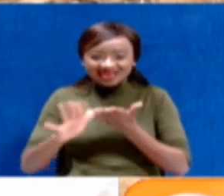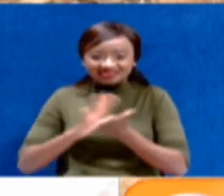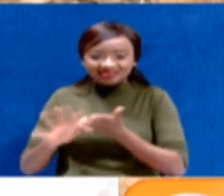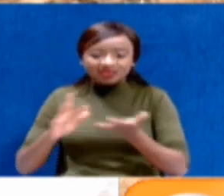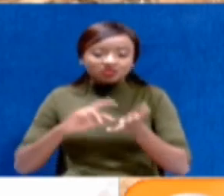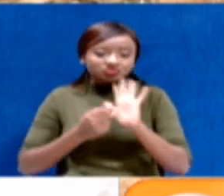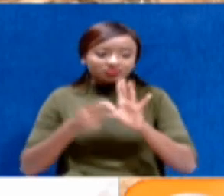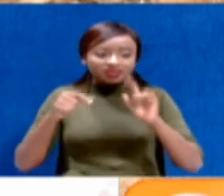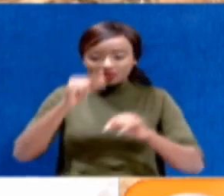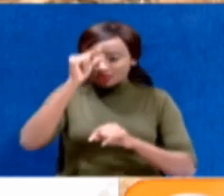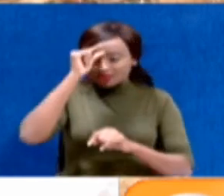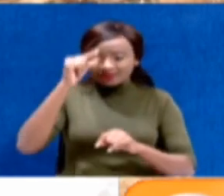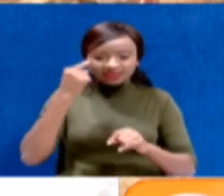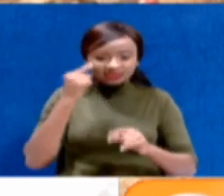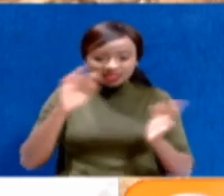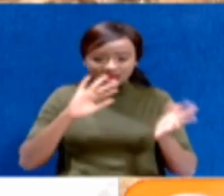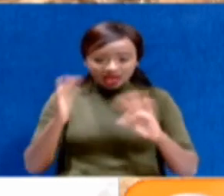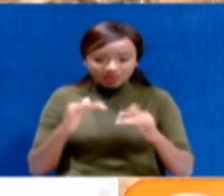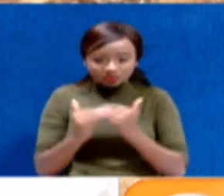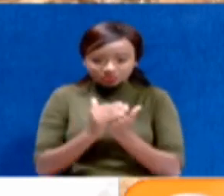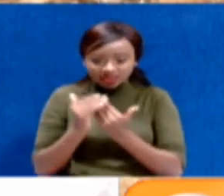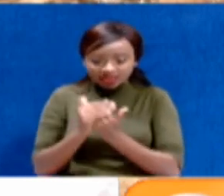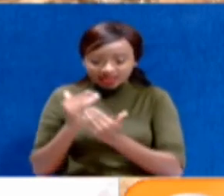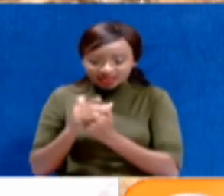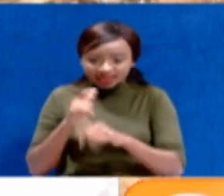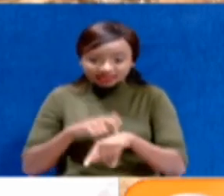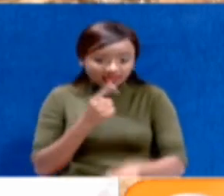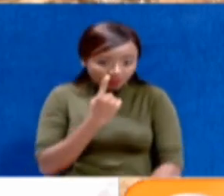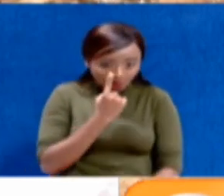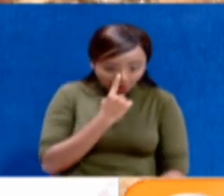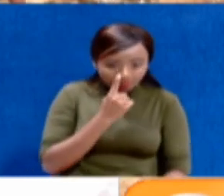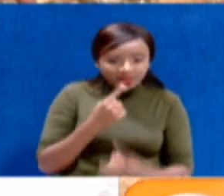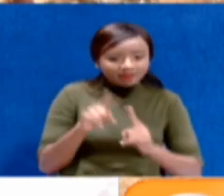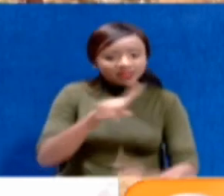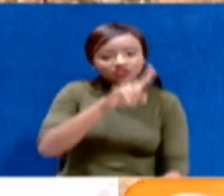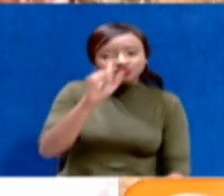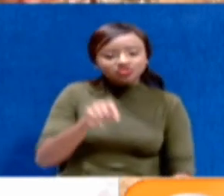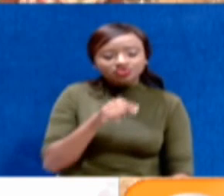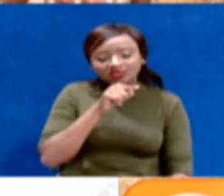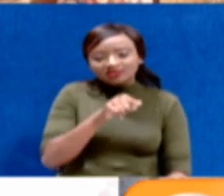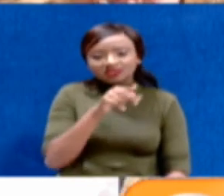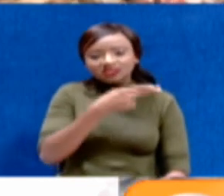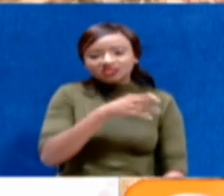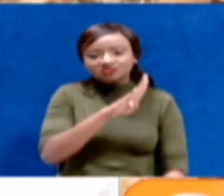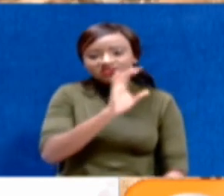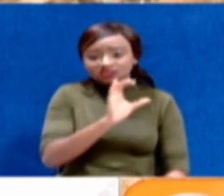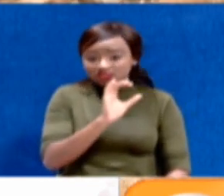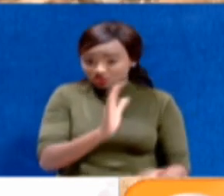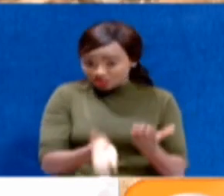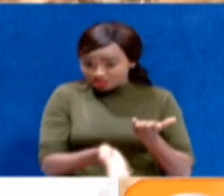to home-based care for asymptomatic patients. The question remains just how effective will